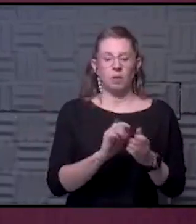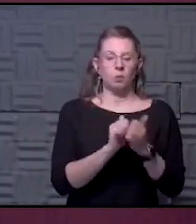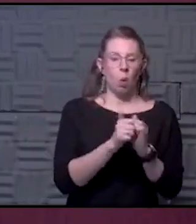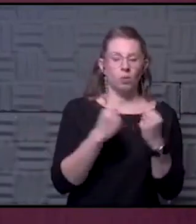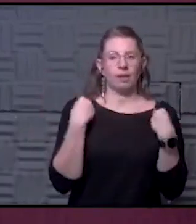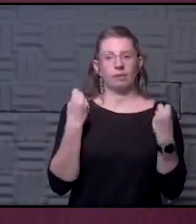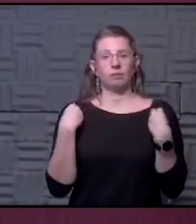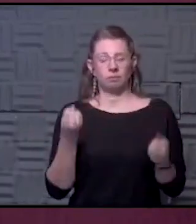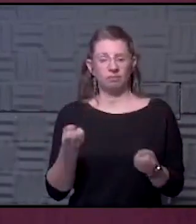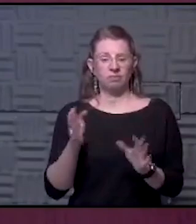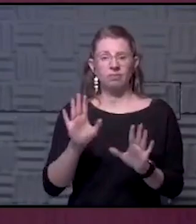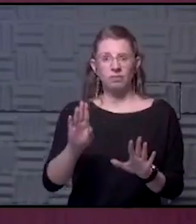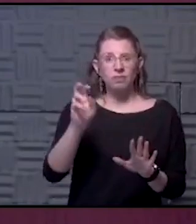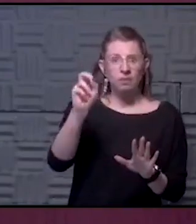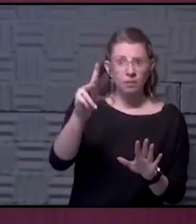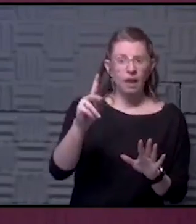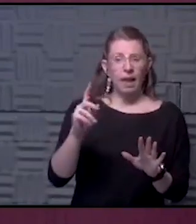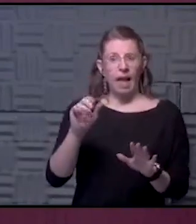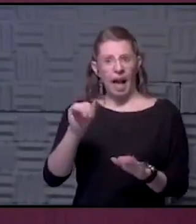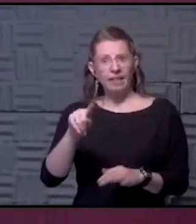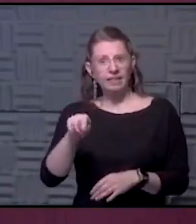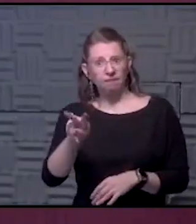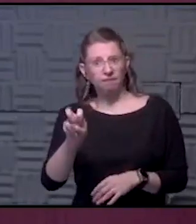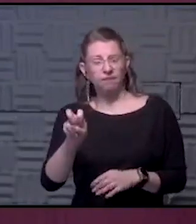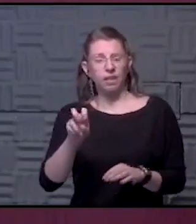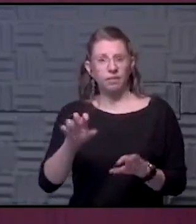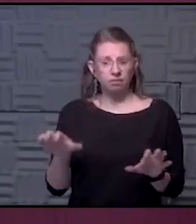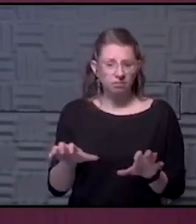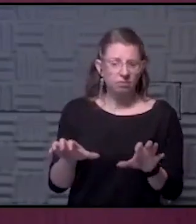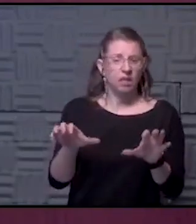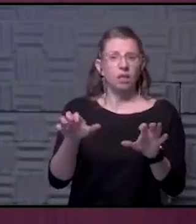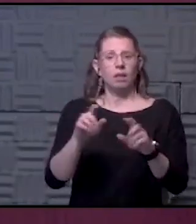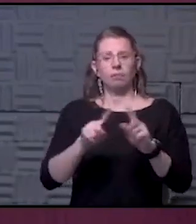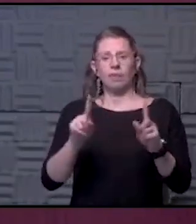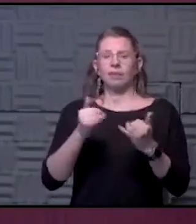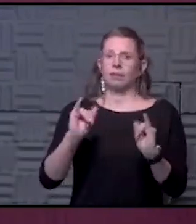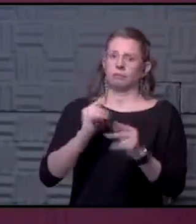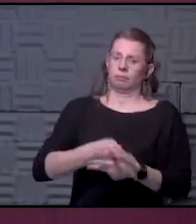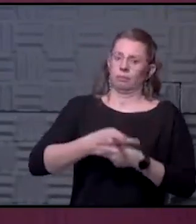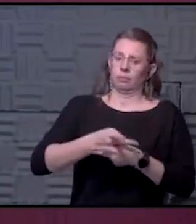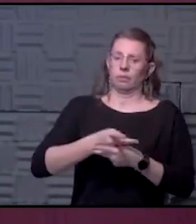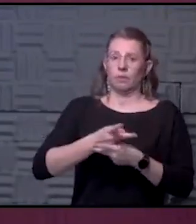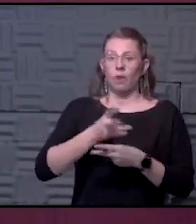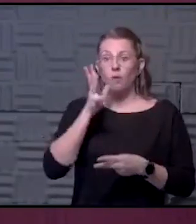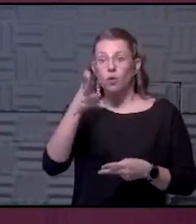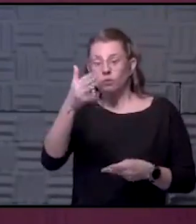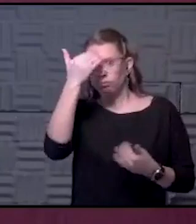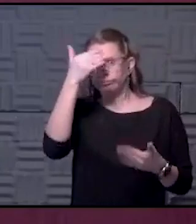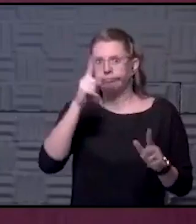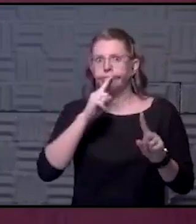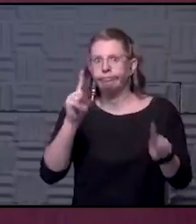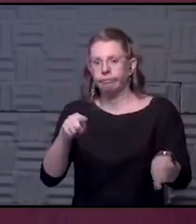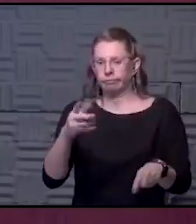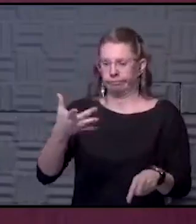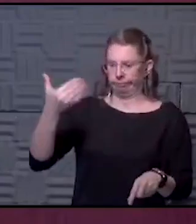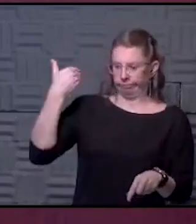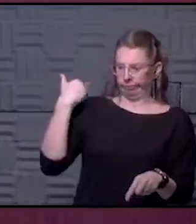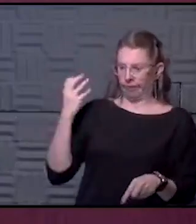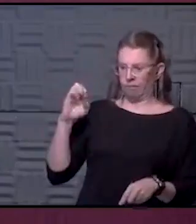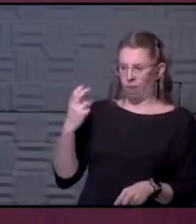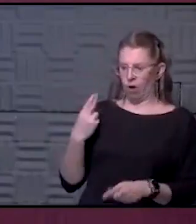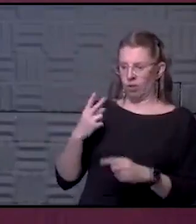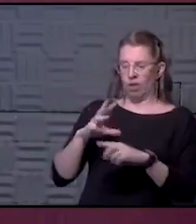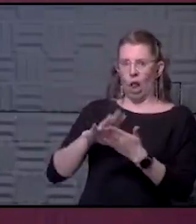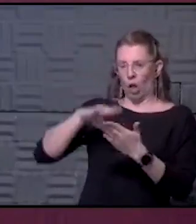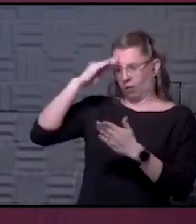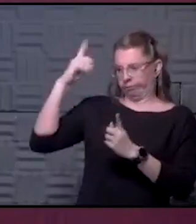it's okay to be active, but we still have to be careful. We don't know the answers in the future. We didn't know them back in March, and we've learned a whole lot